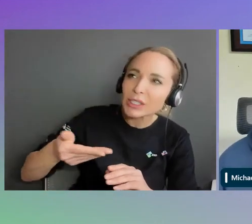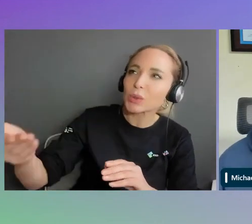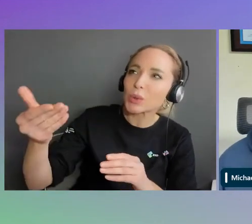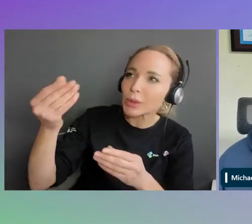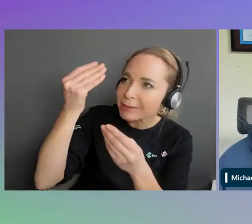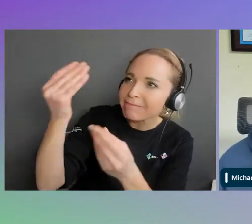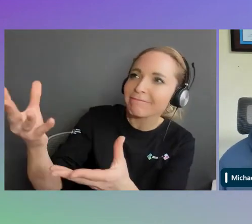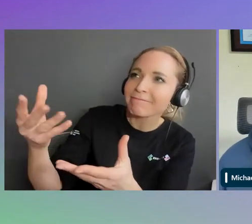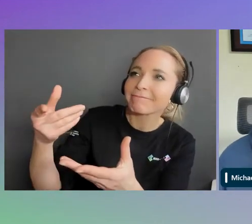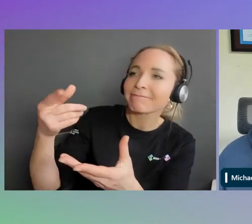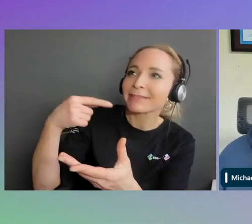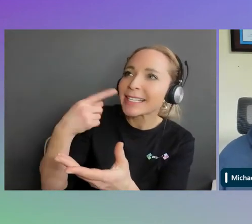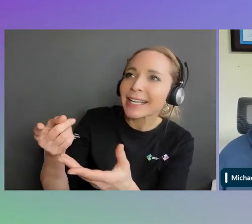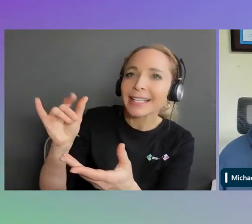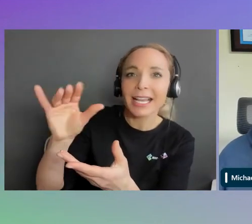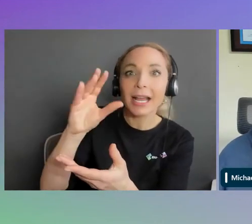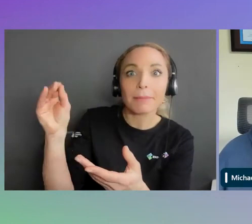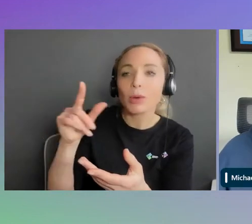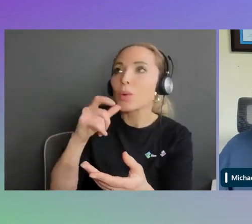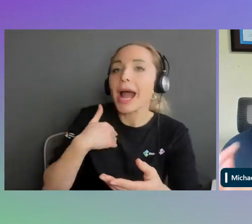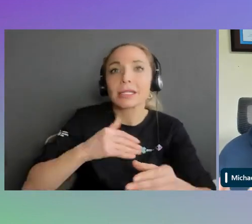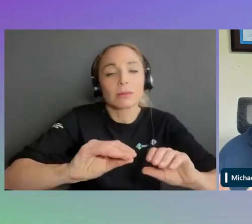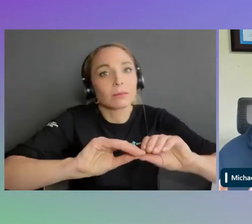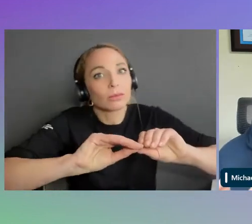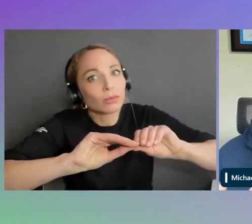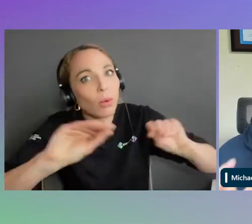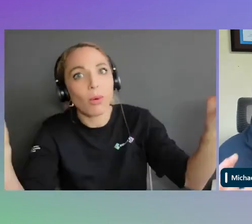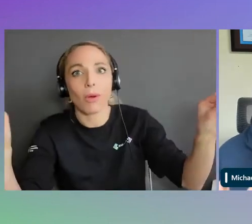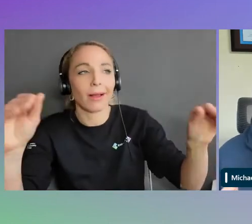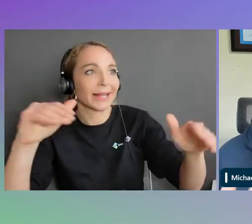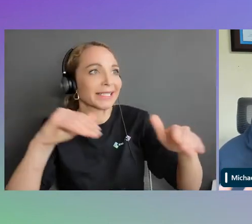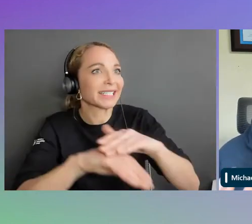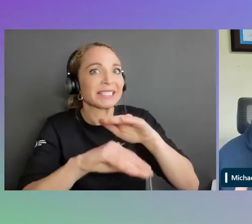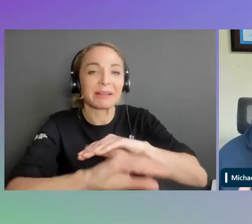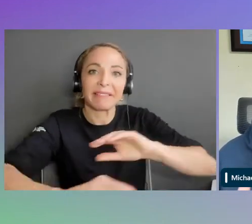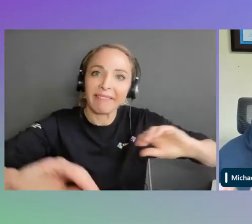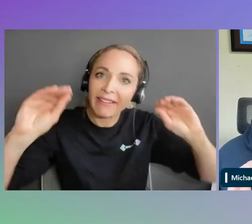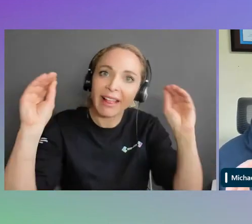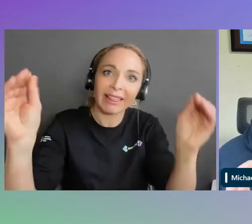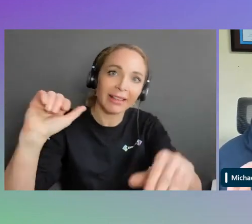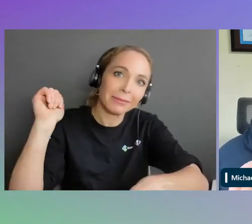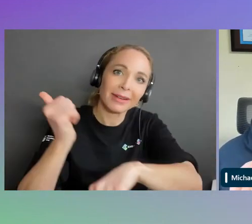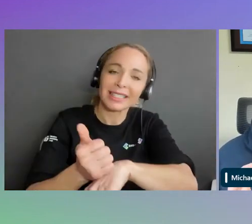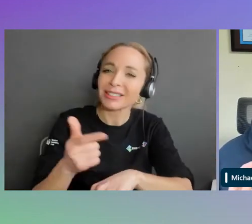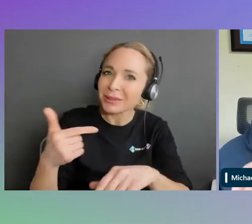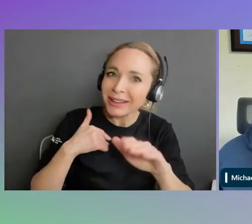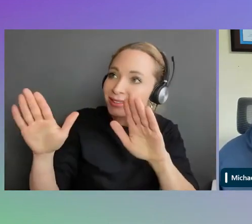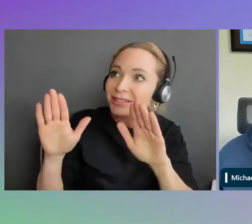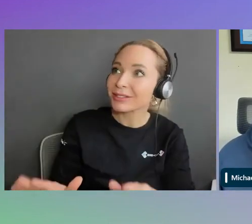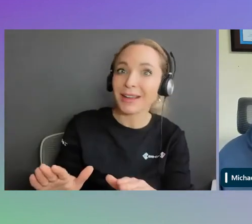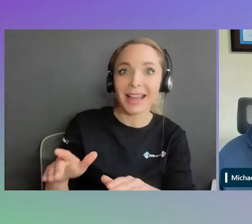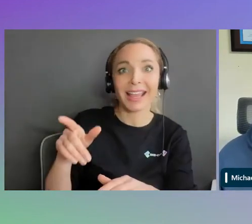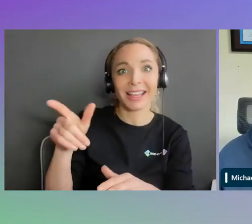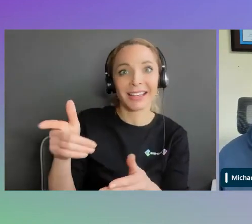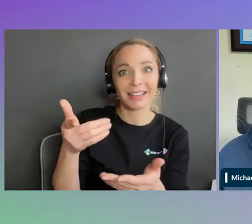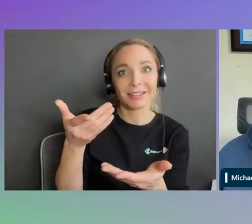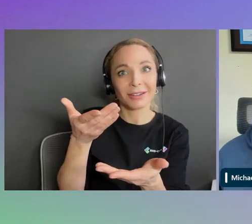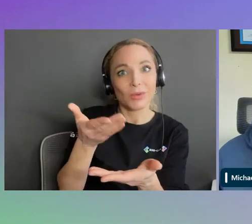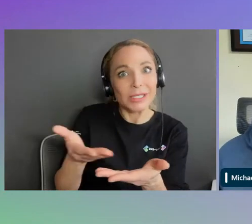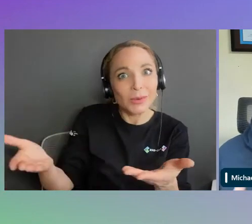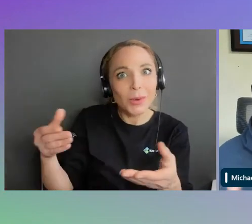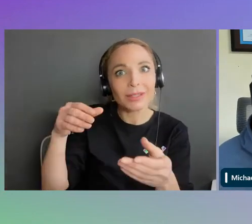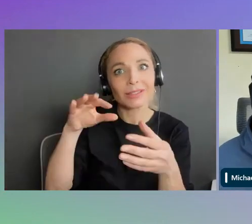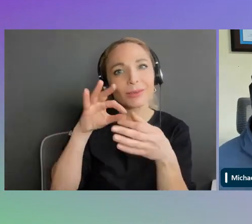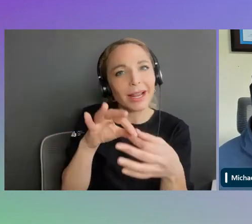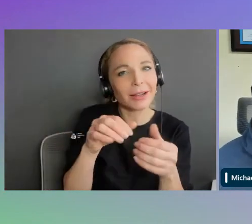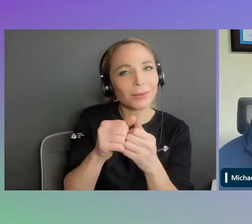no accessibility in space in place? So you've got this great resource in the Gestalt design system.